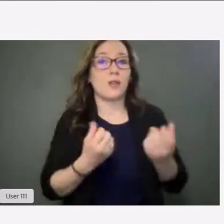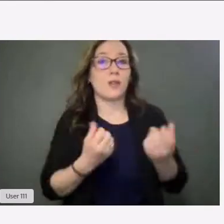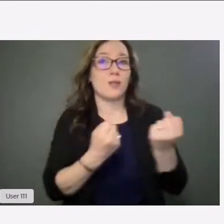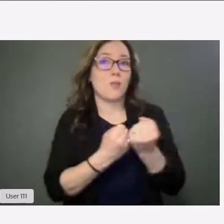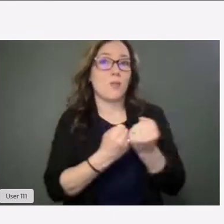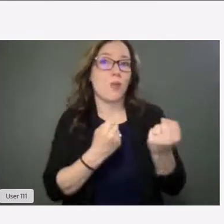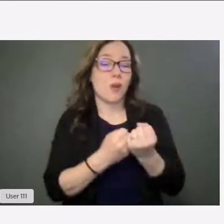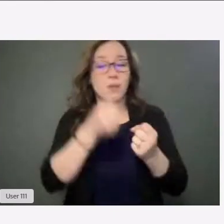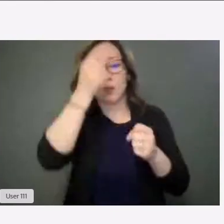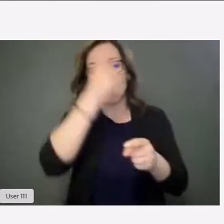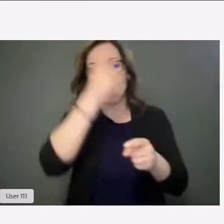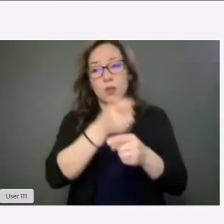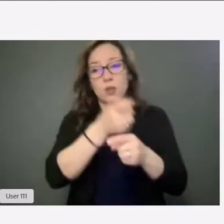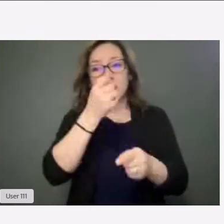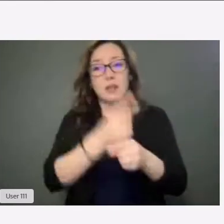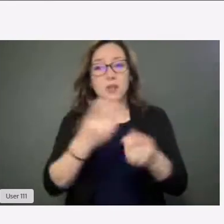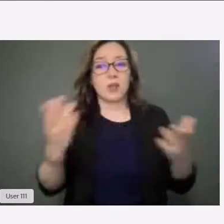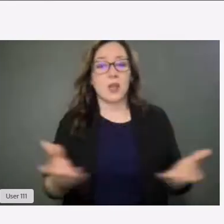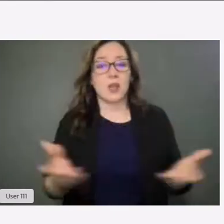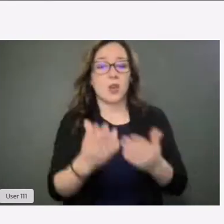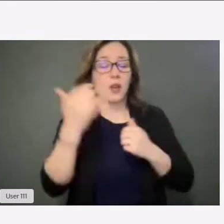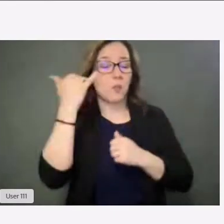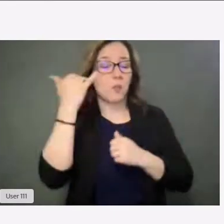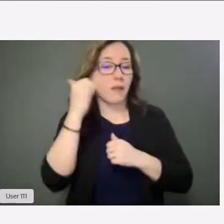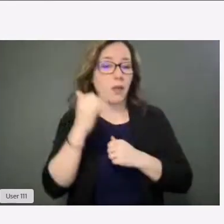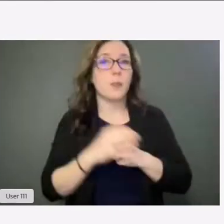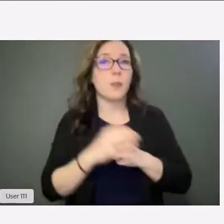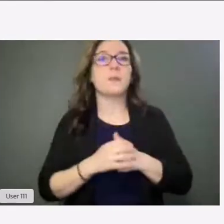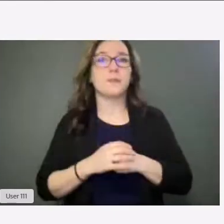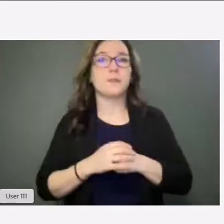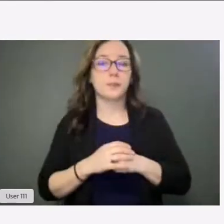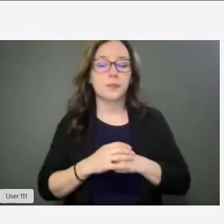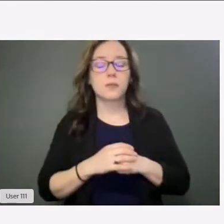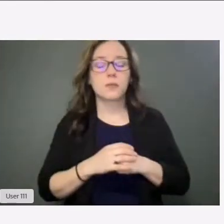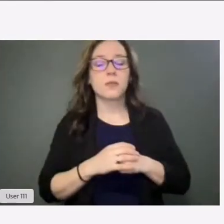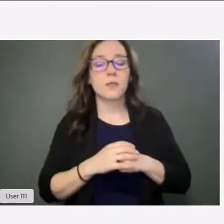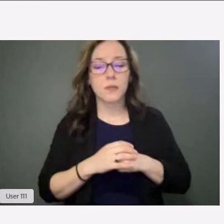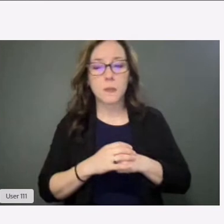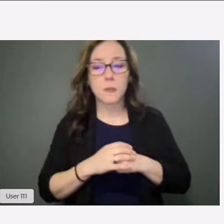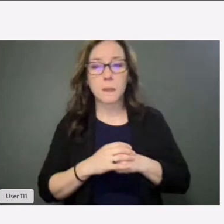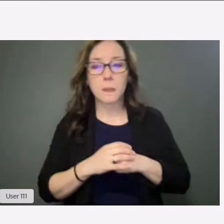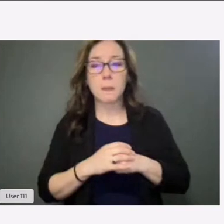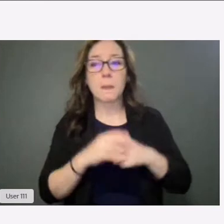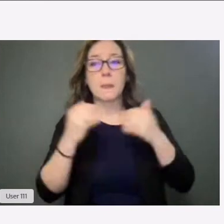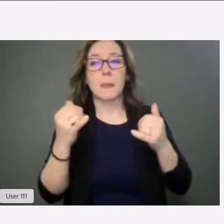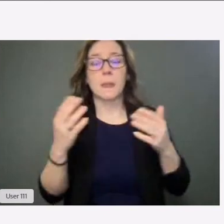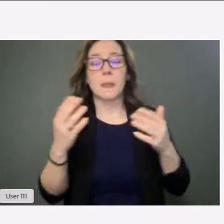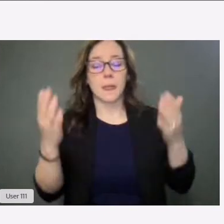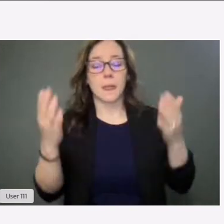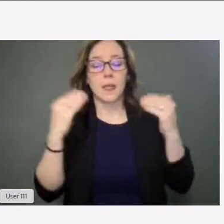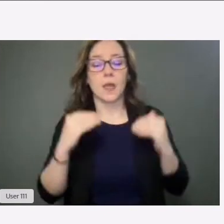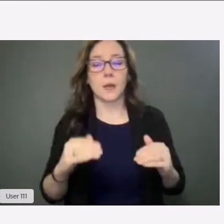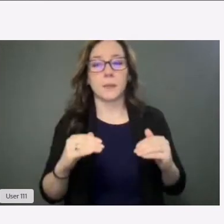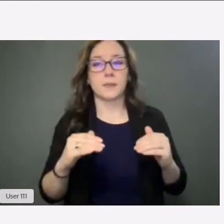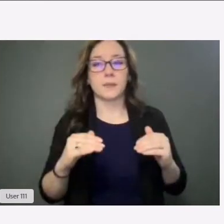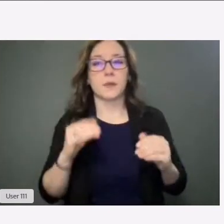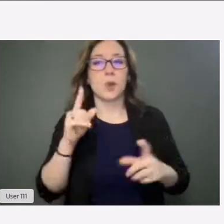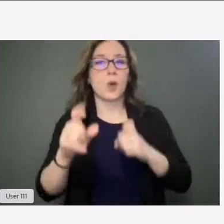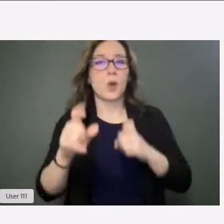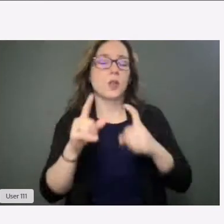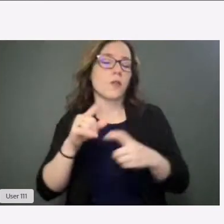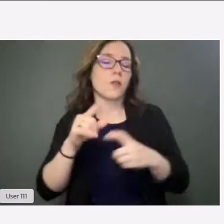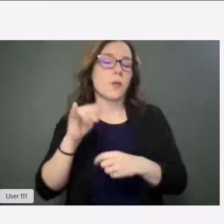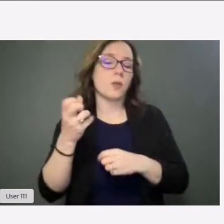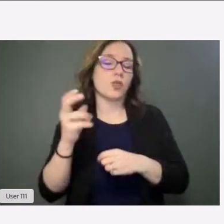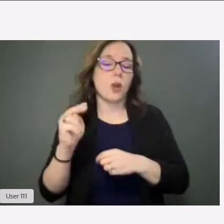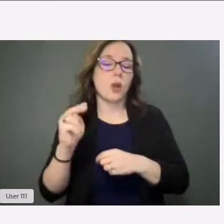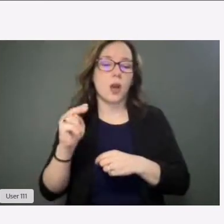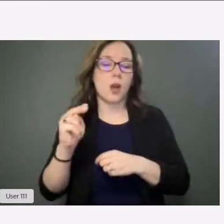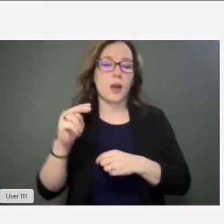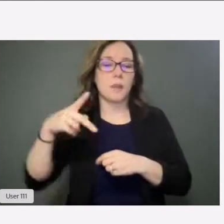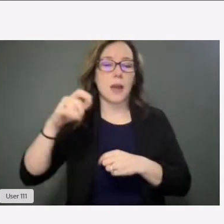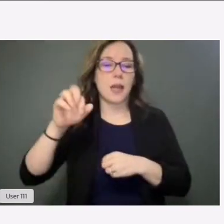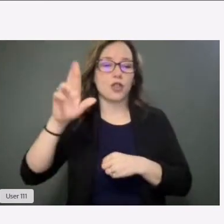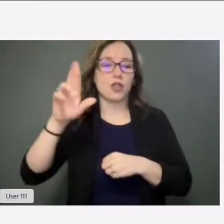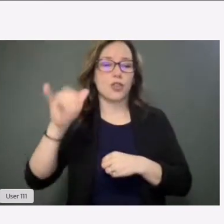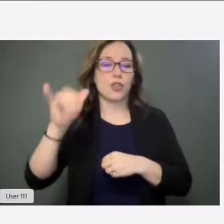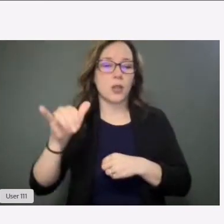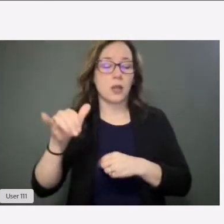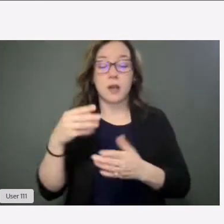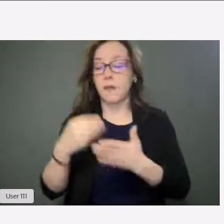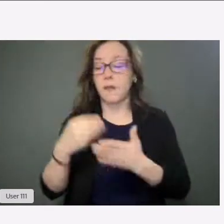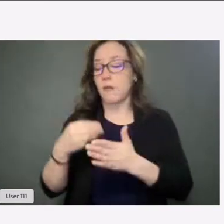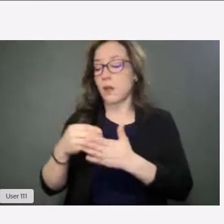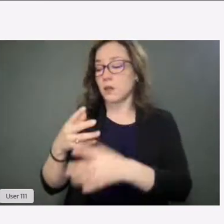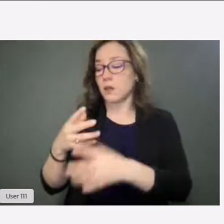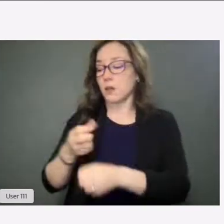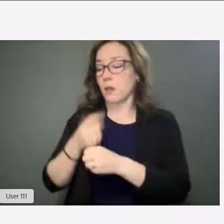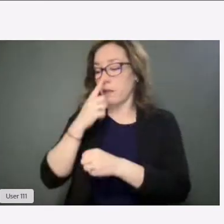sisters in Buffalo in any way possible. Moving on, question from John Pantry. Can funds be acquired